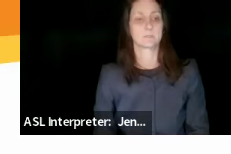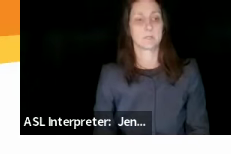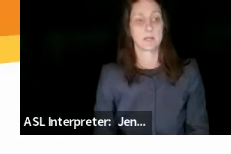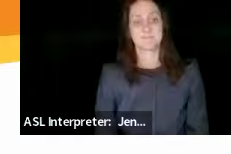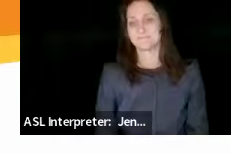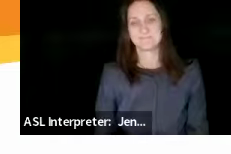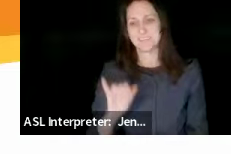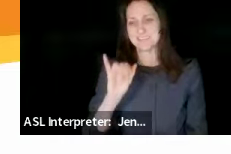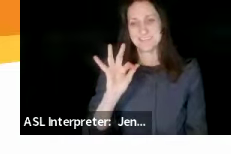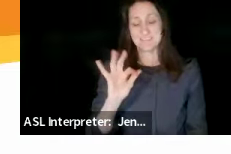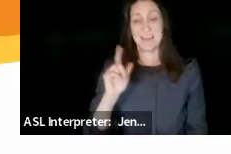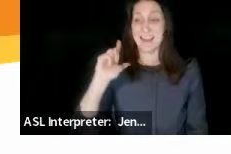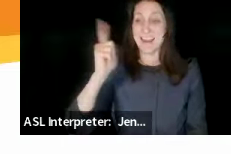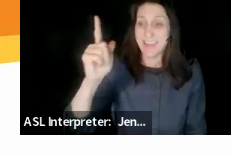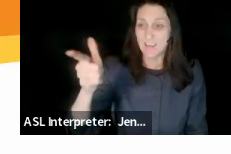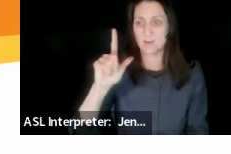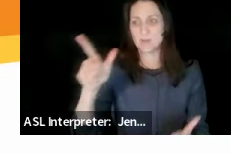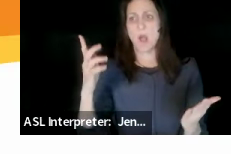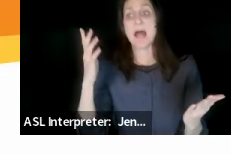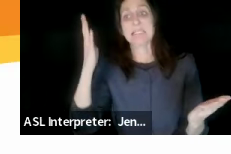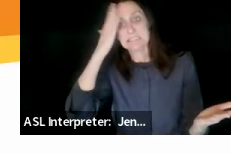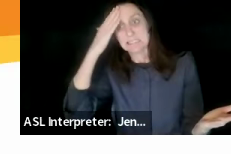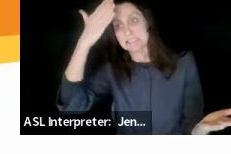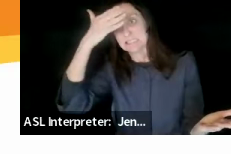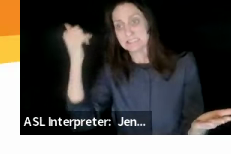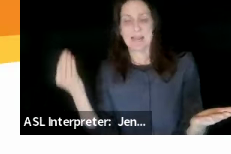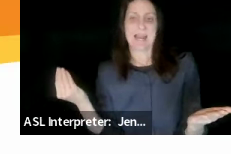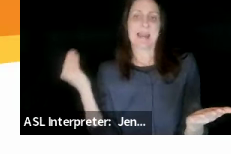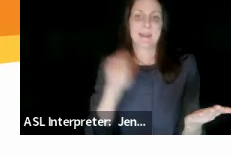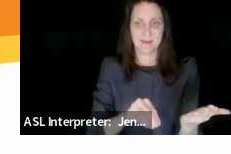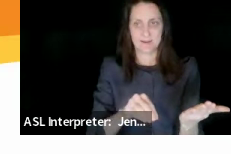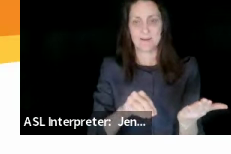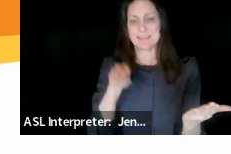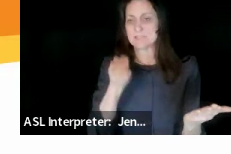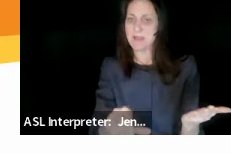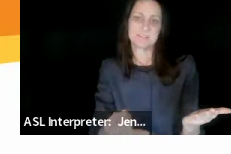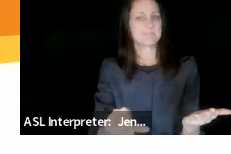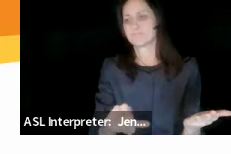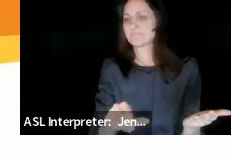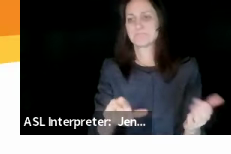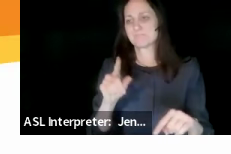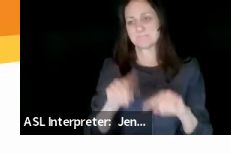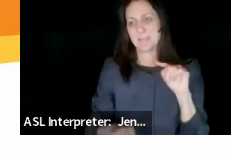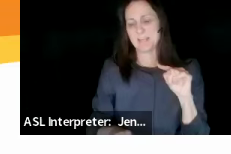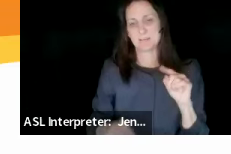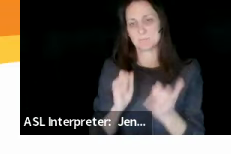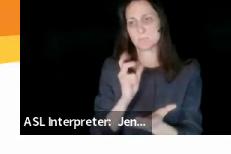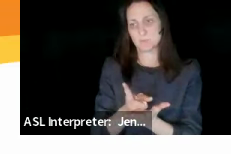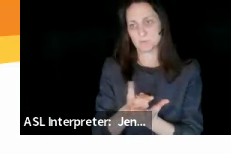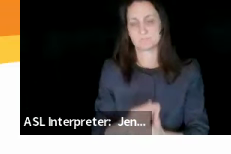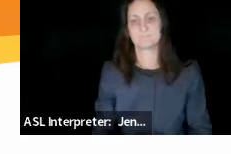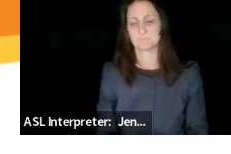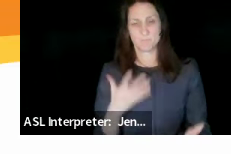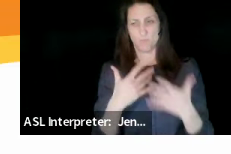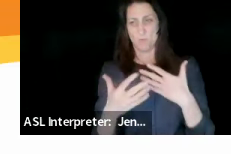be eligible for funding later on. So you can't later on say, oh, well, I don't want to fund this line, I want to fund this. So